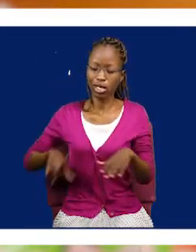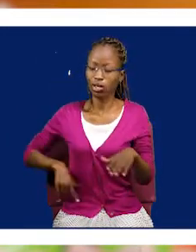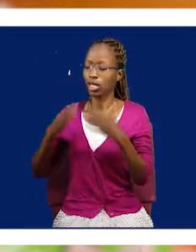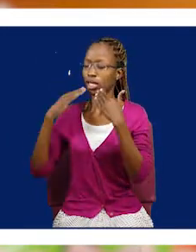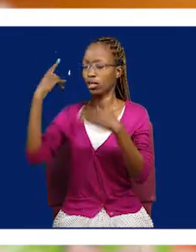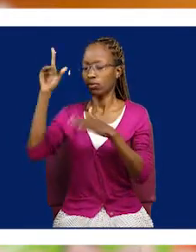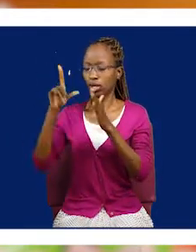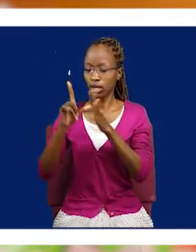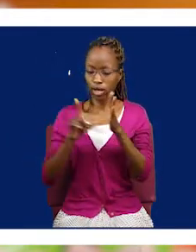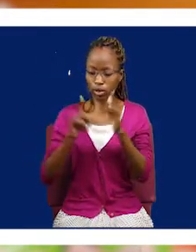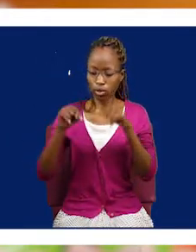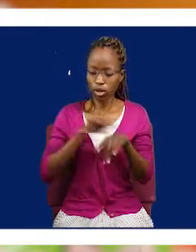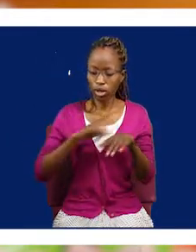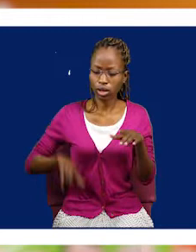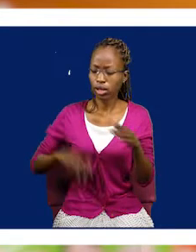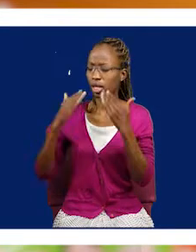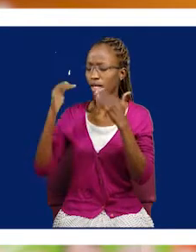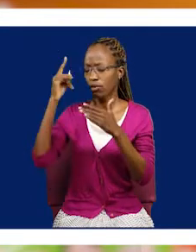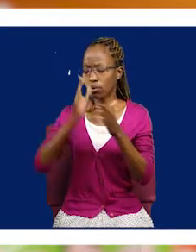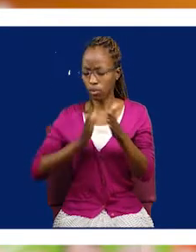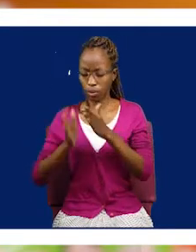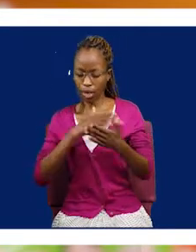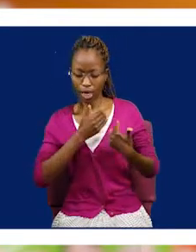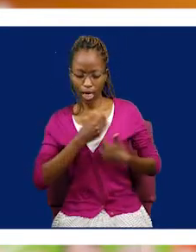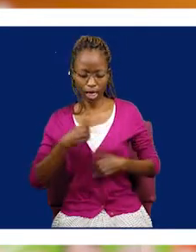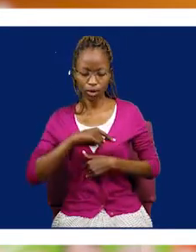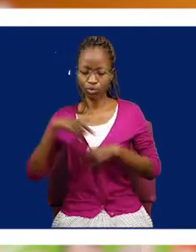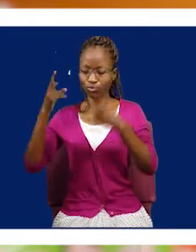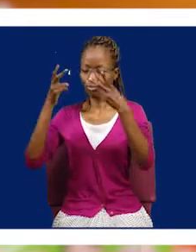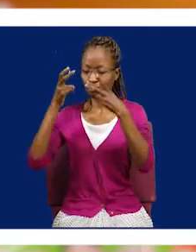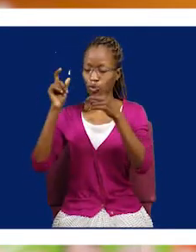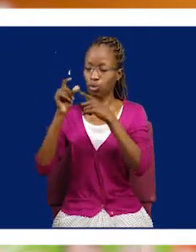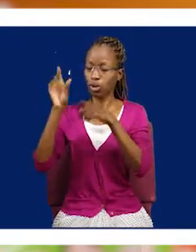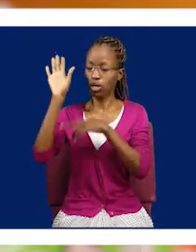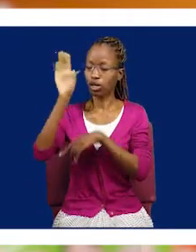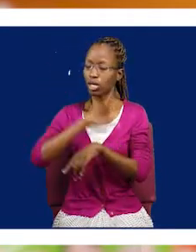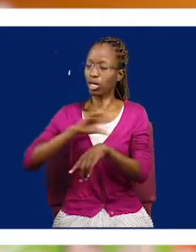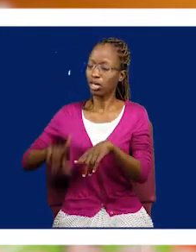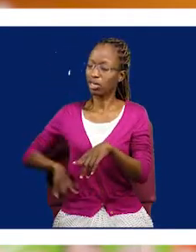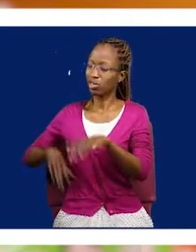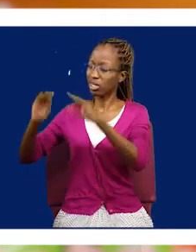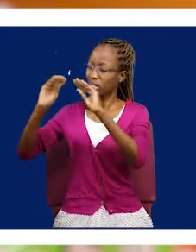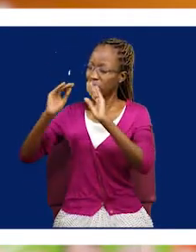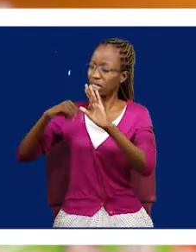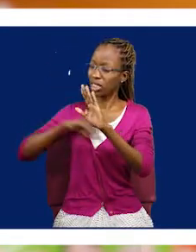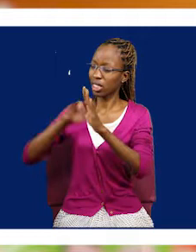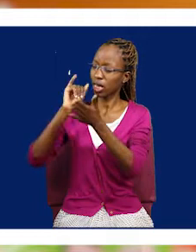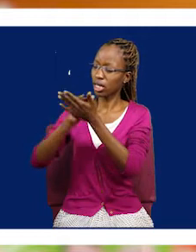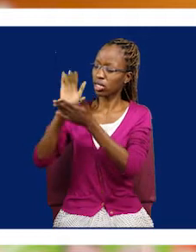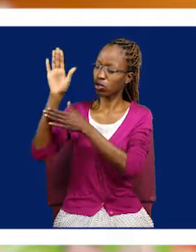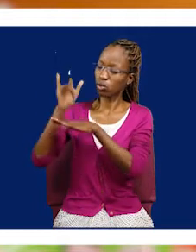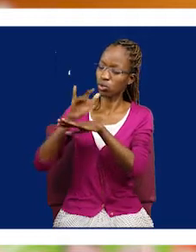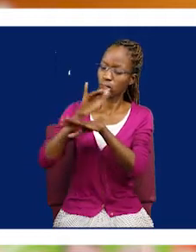you for the lesson today. And thank you for preparing our hearts to listen to your word. Teach us, Lord, that you have sent